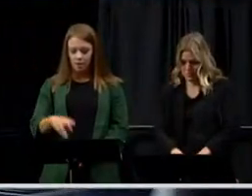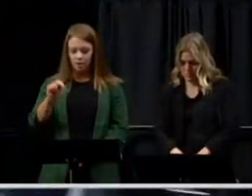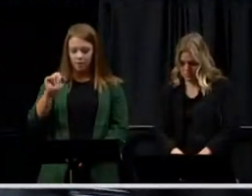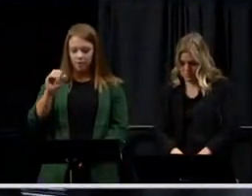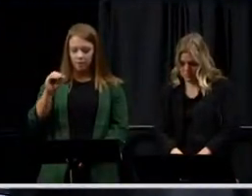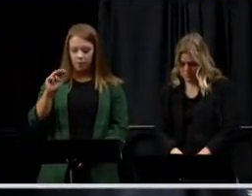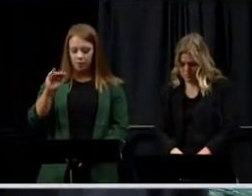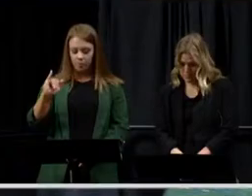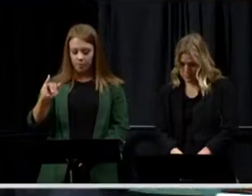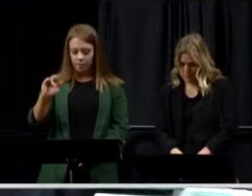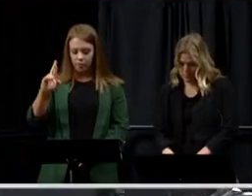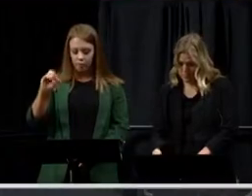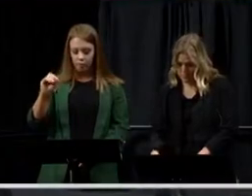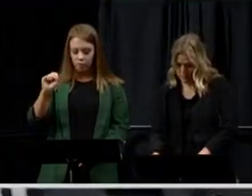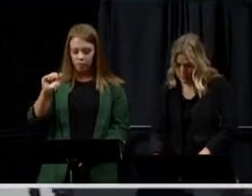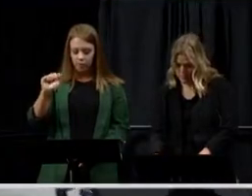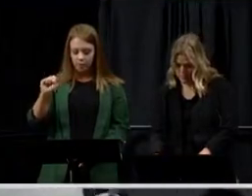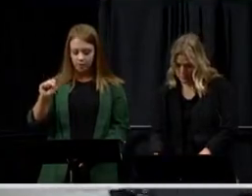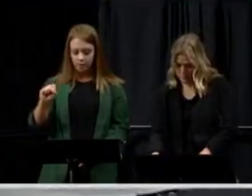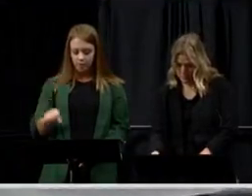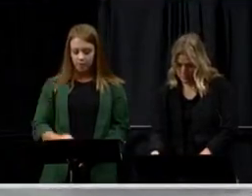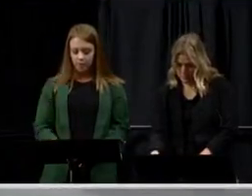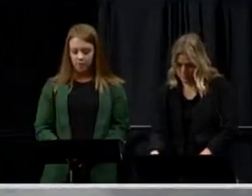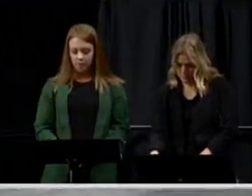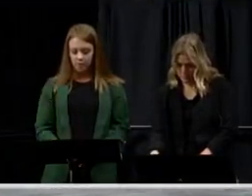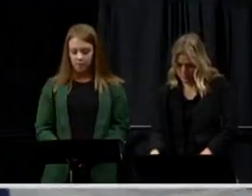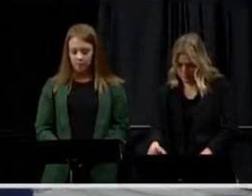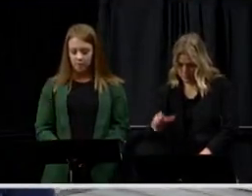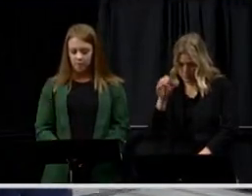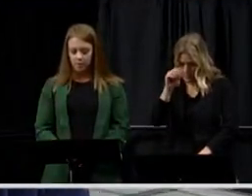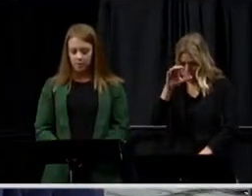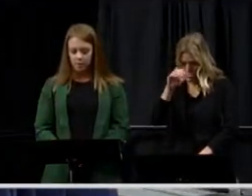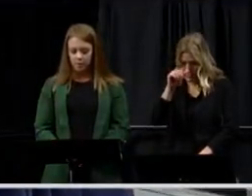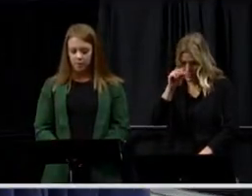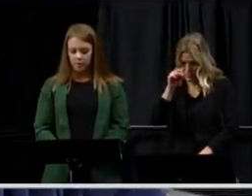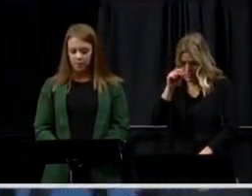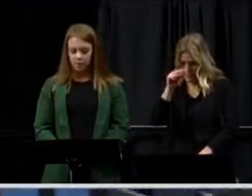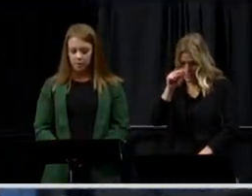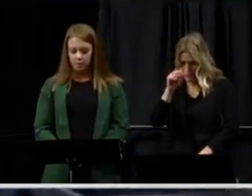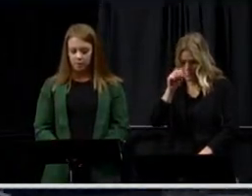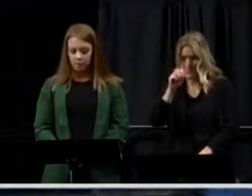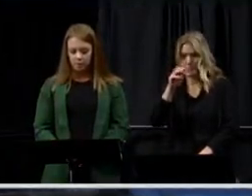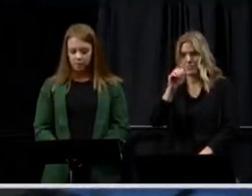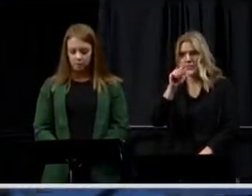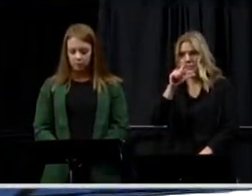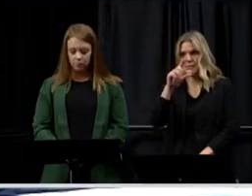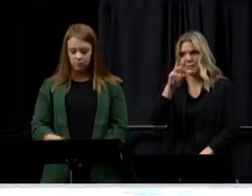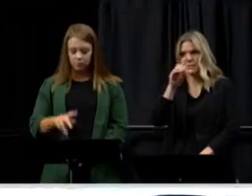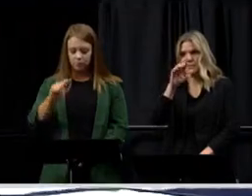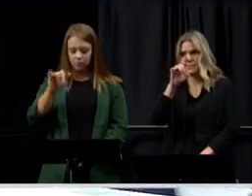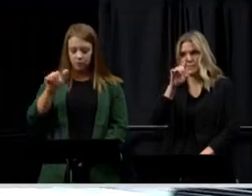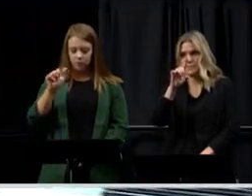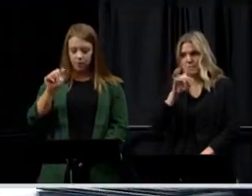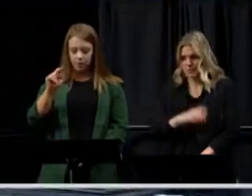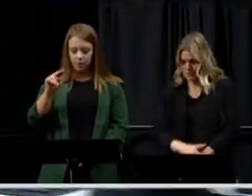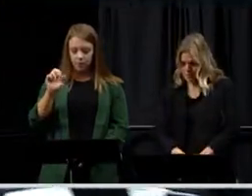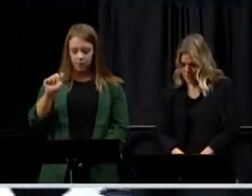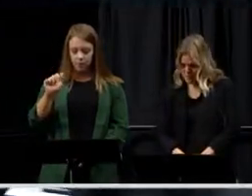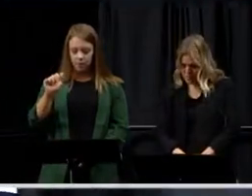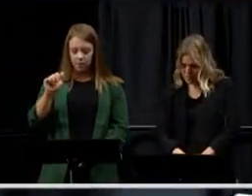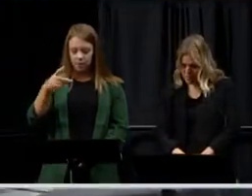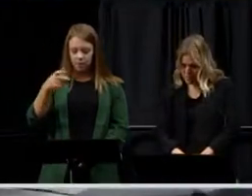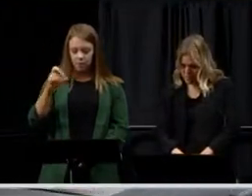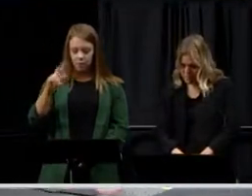Naomi Perez Rosas. Acacia Margarita Smallwood. Tiana Denise Porter.